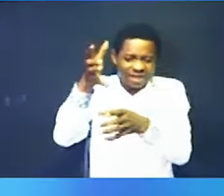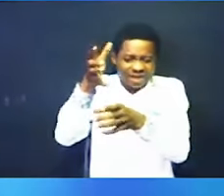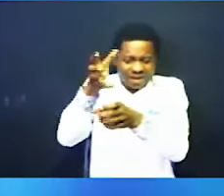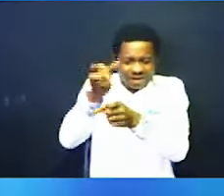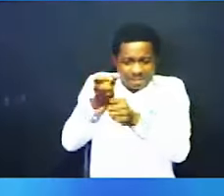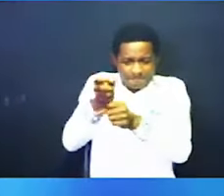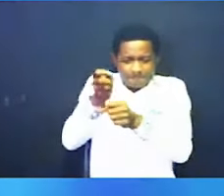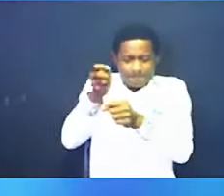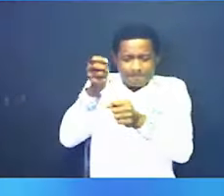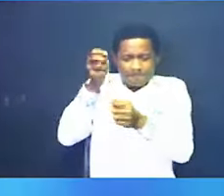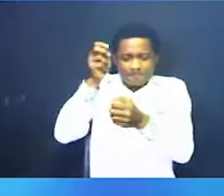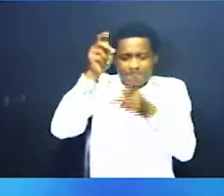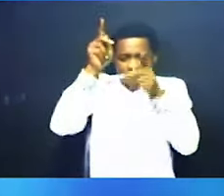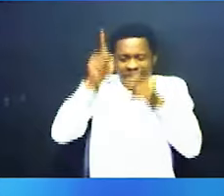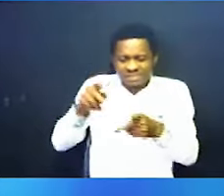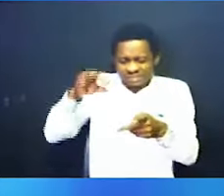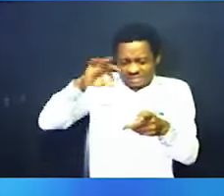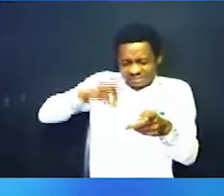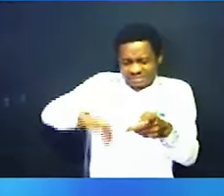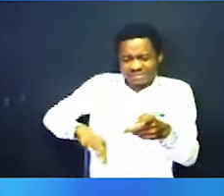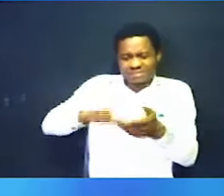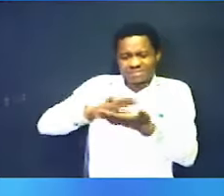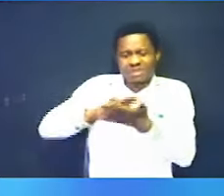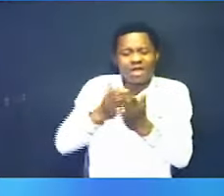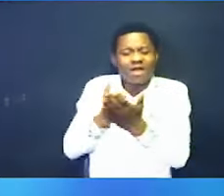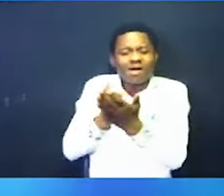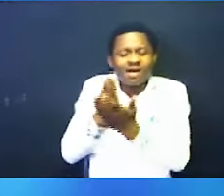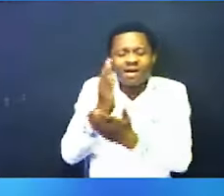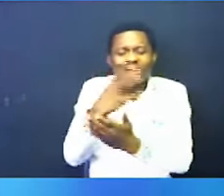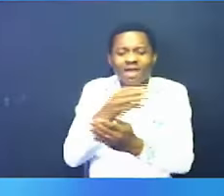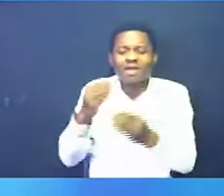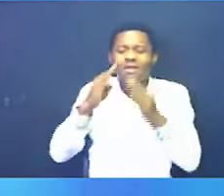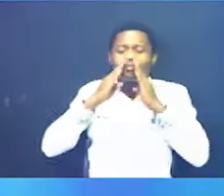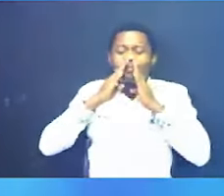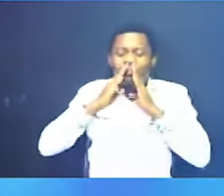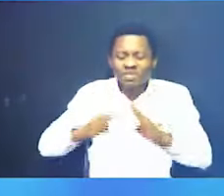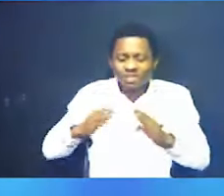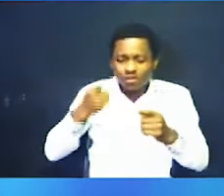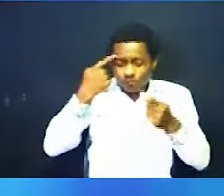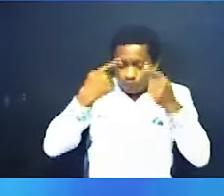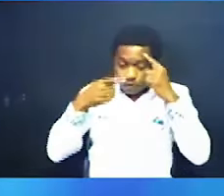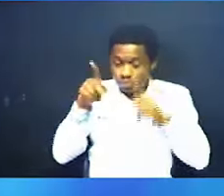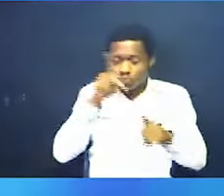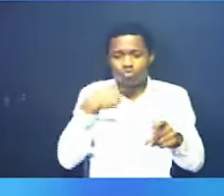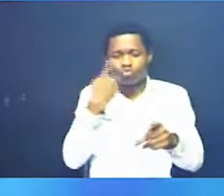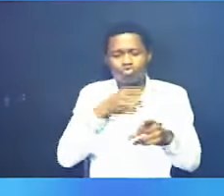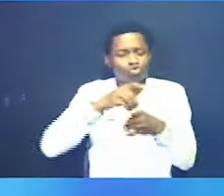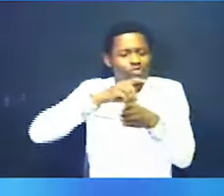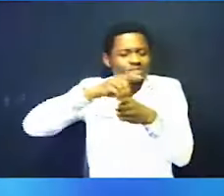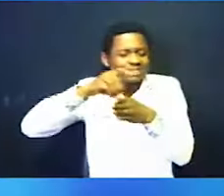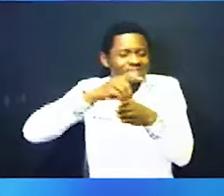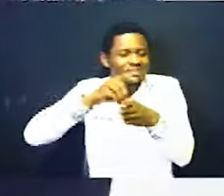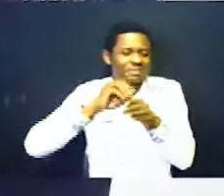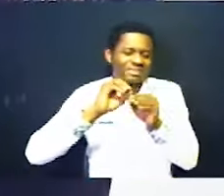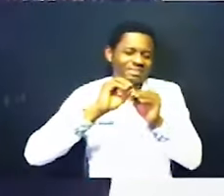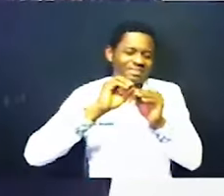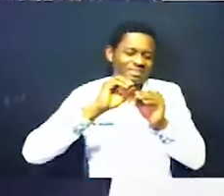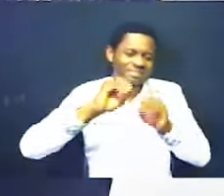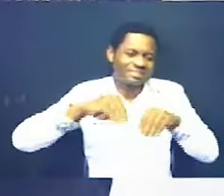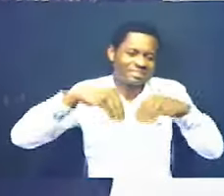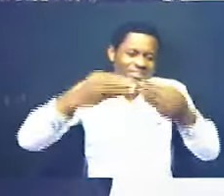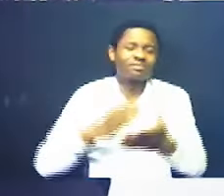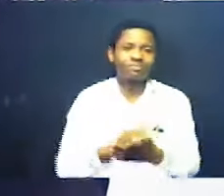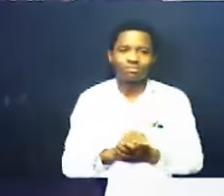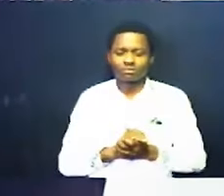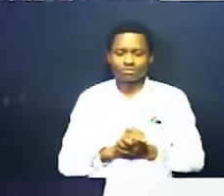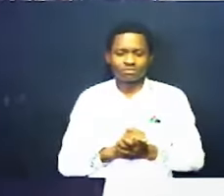righteousness and peace for those who have been trained by it. Na asotwe